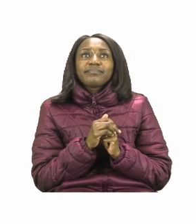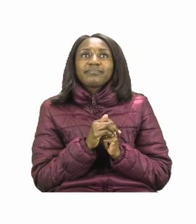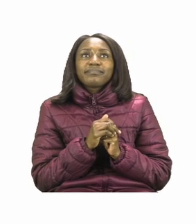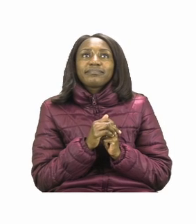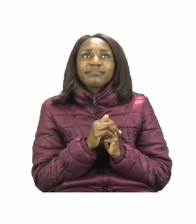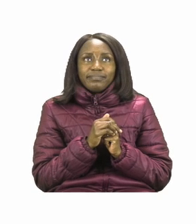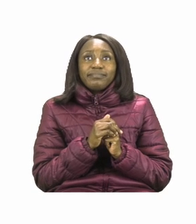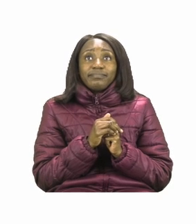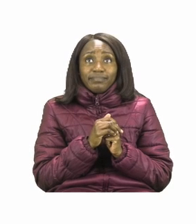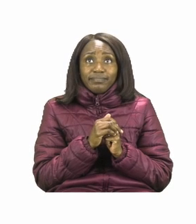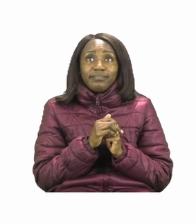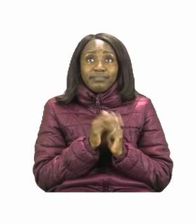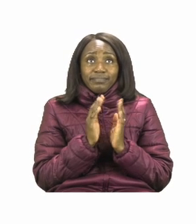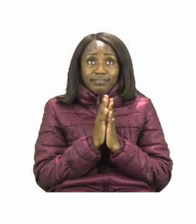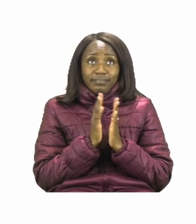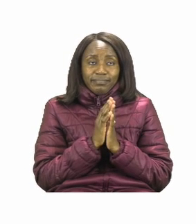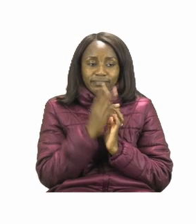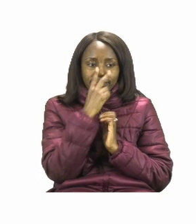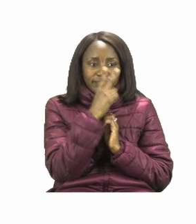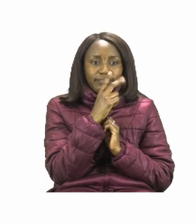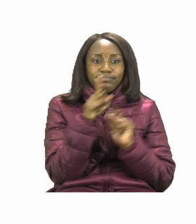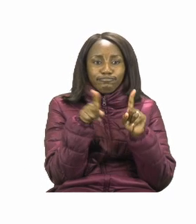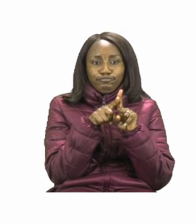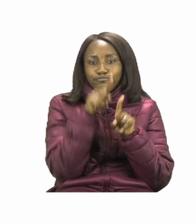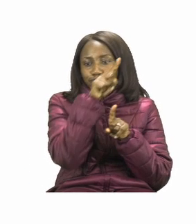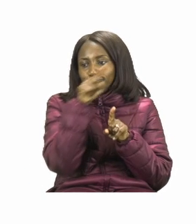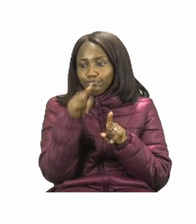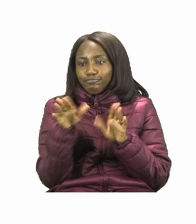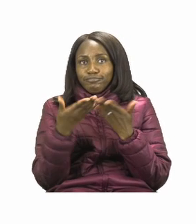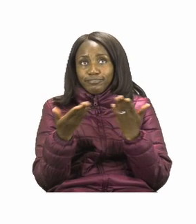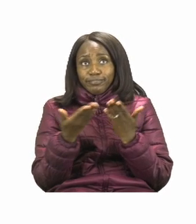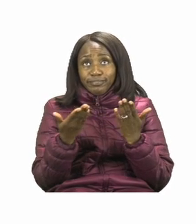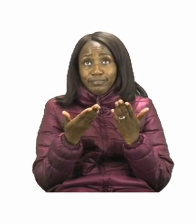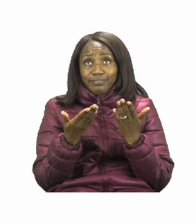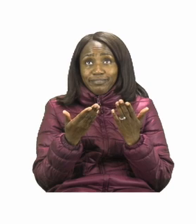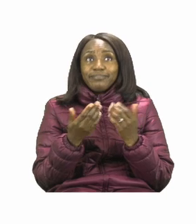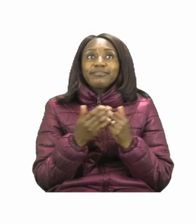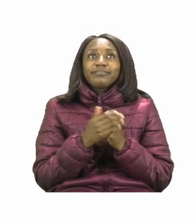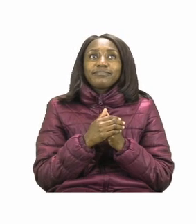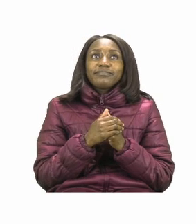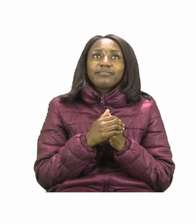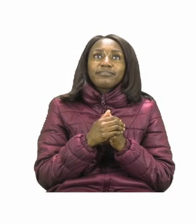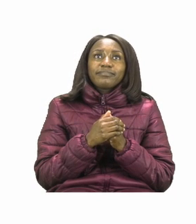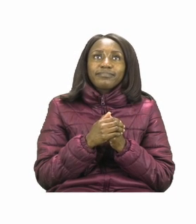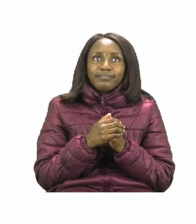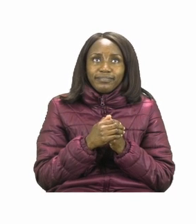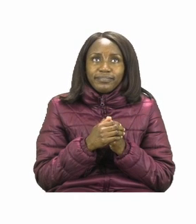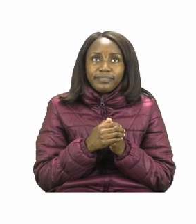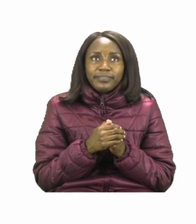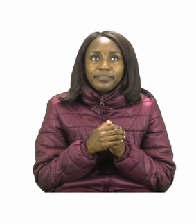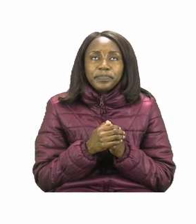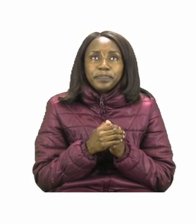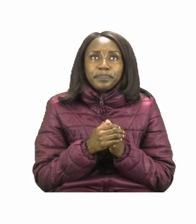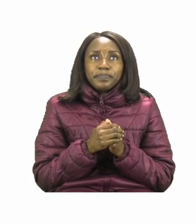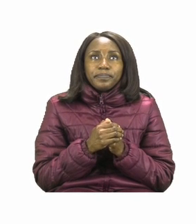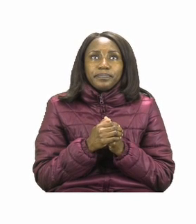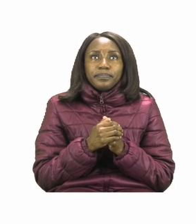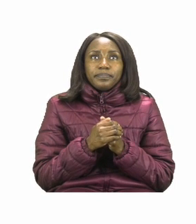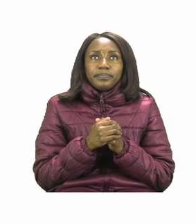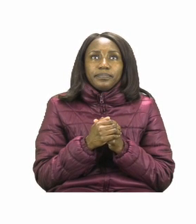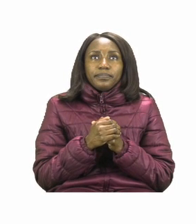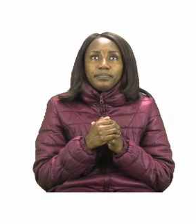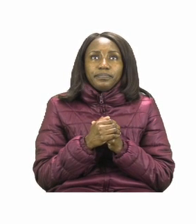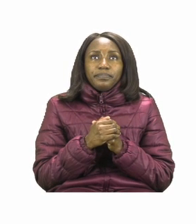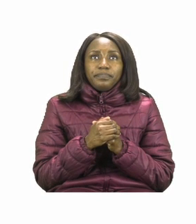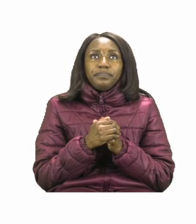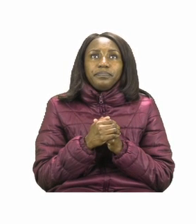and then you can say them. Remember, letters make sounds. Sounds turn